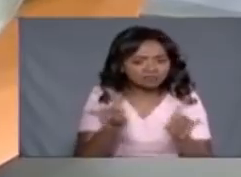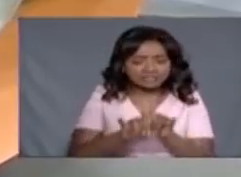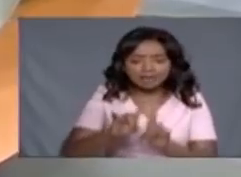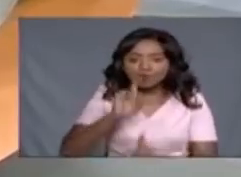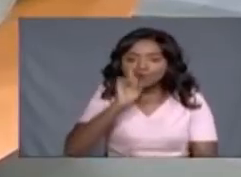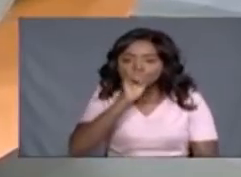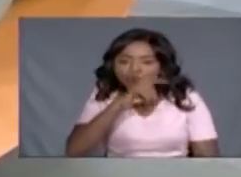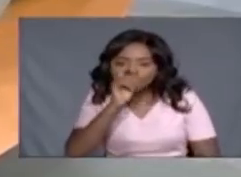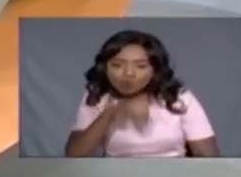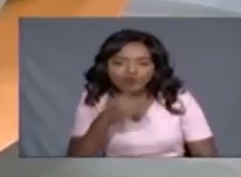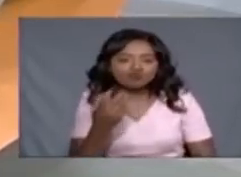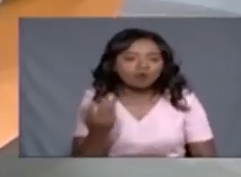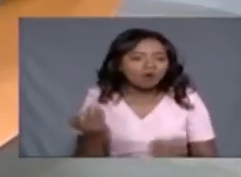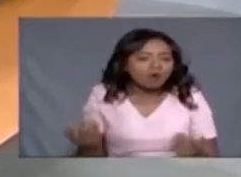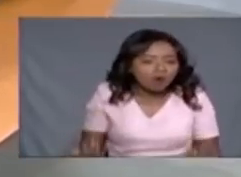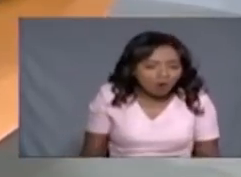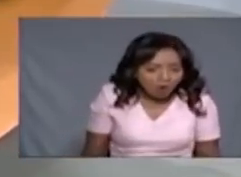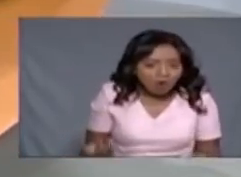shrimp cocktail? I mean,